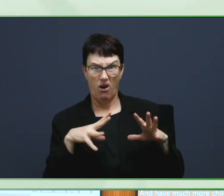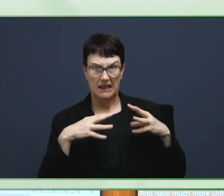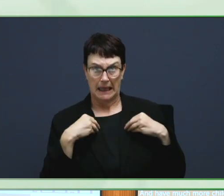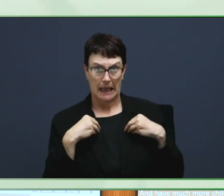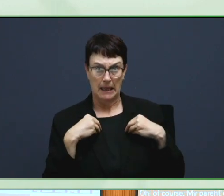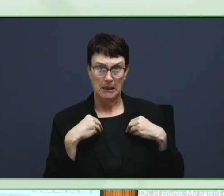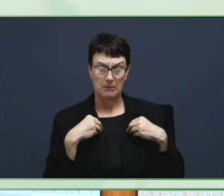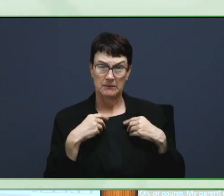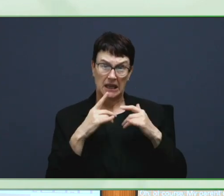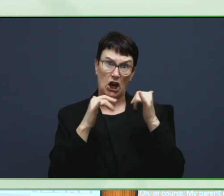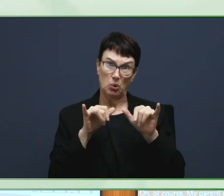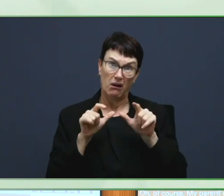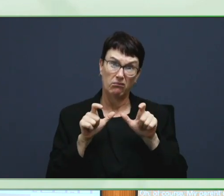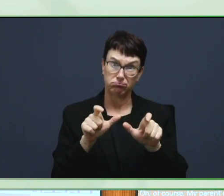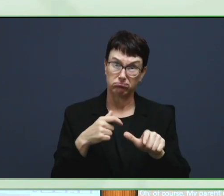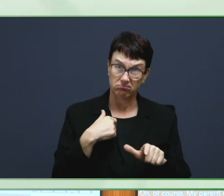me love,